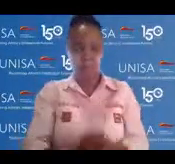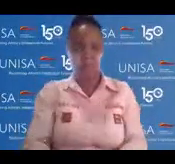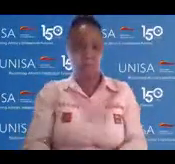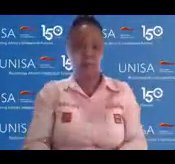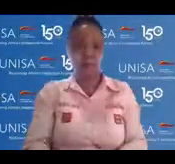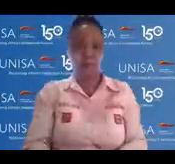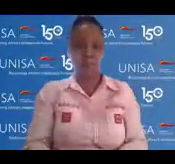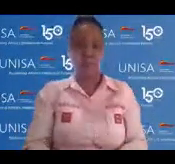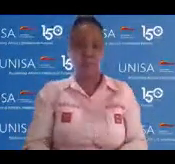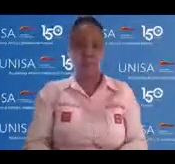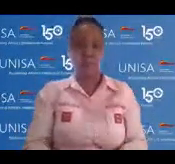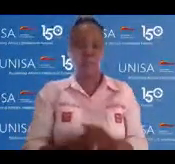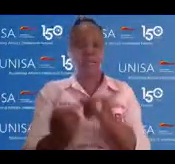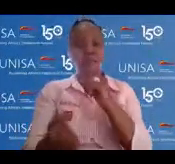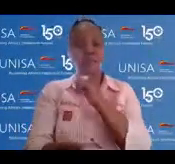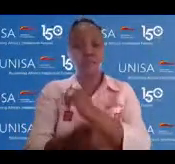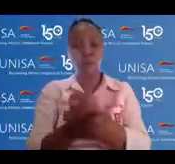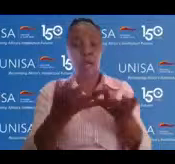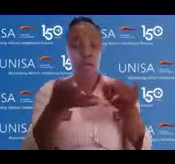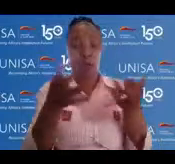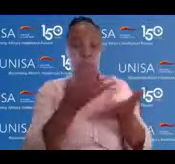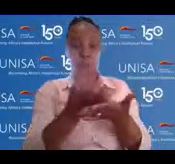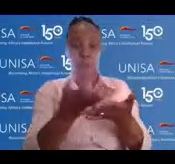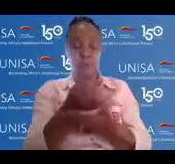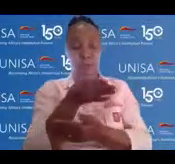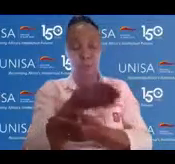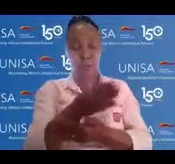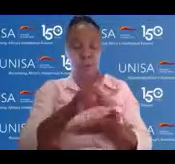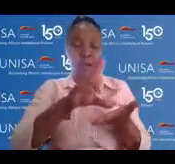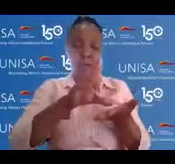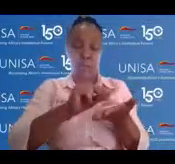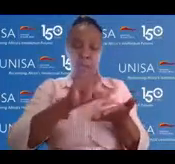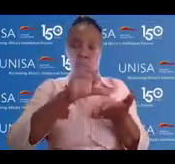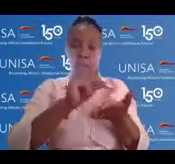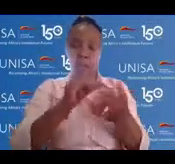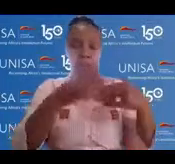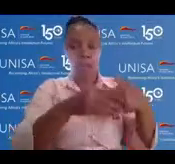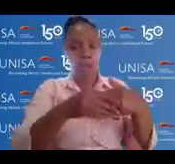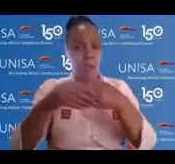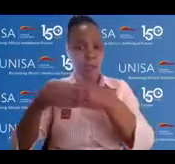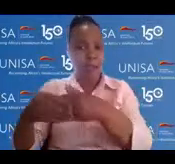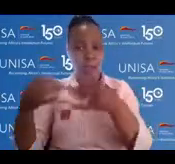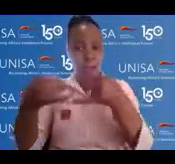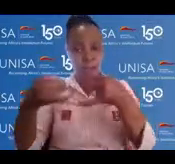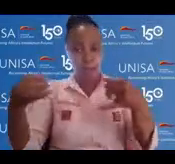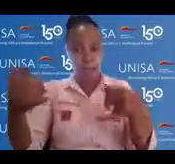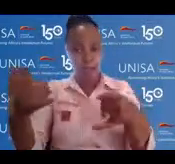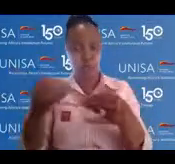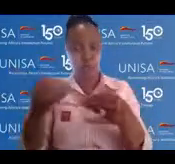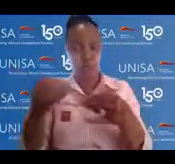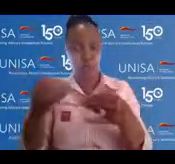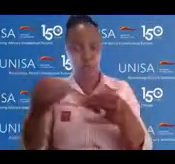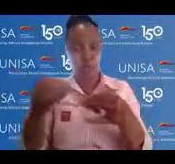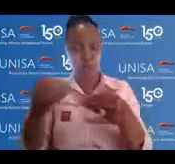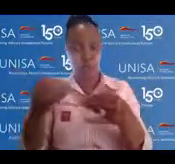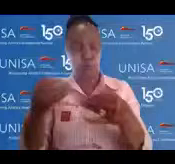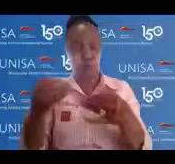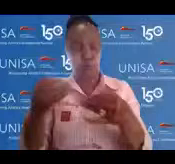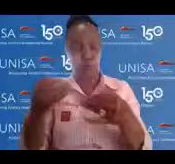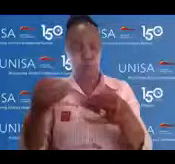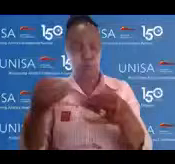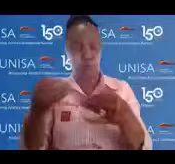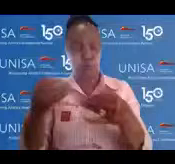webinar recordings, downloadable guidelines of the lessons, frequently asked